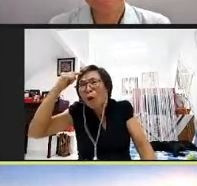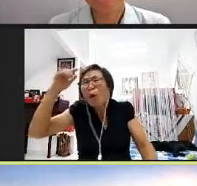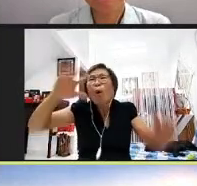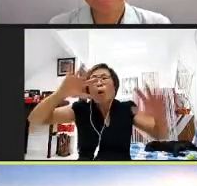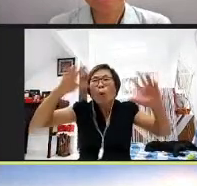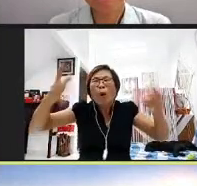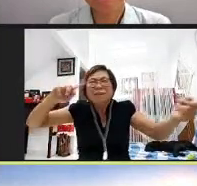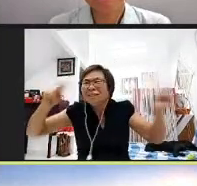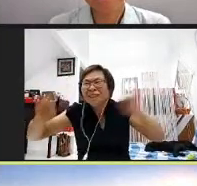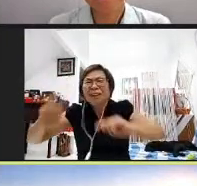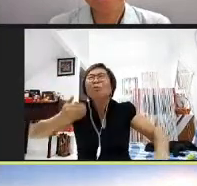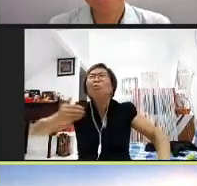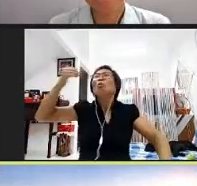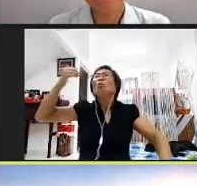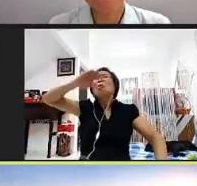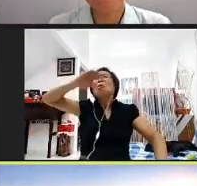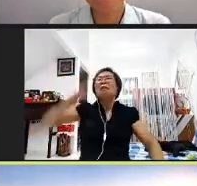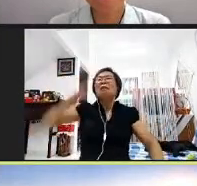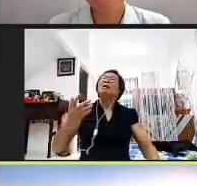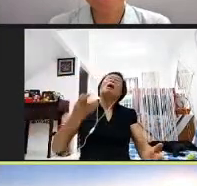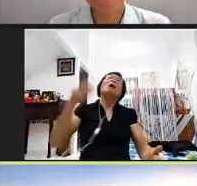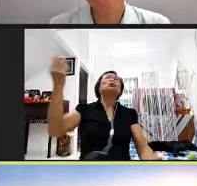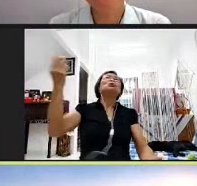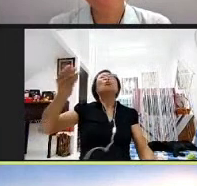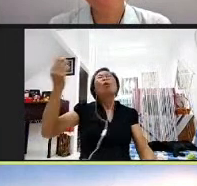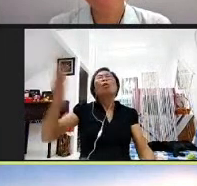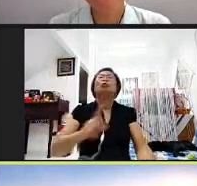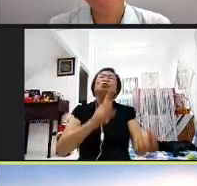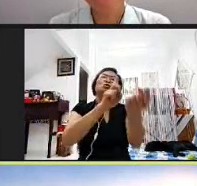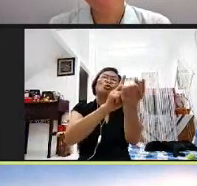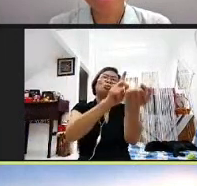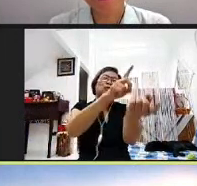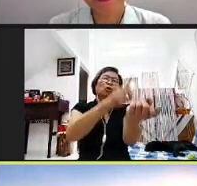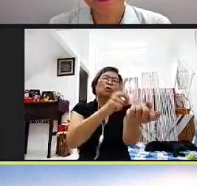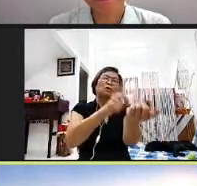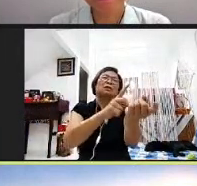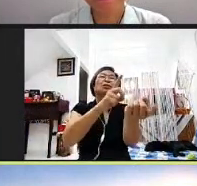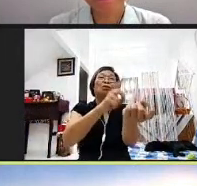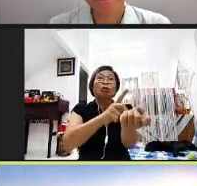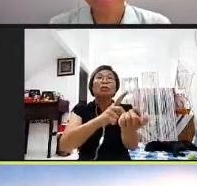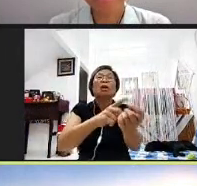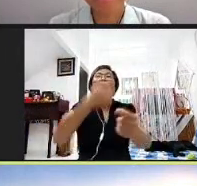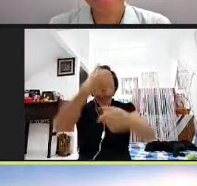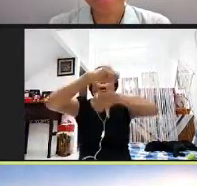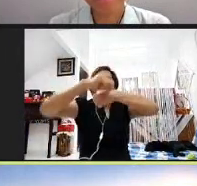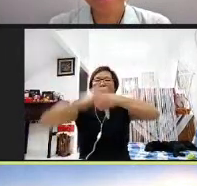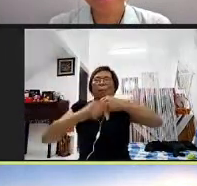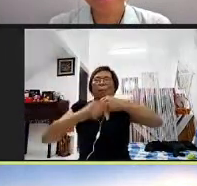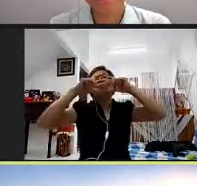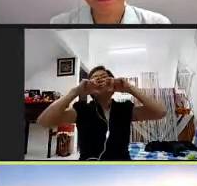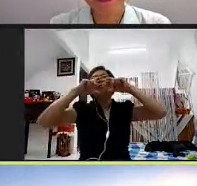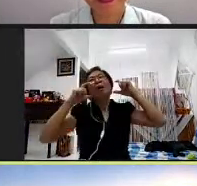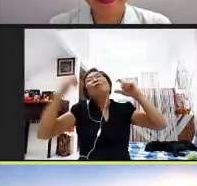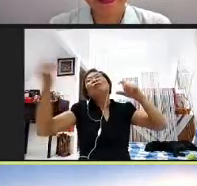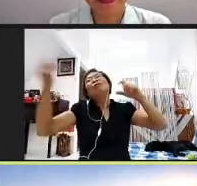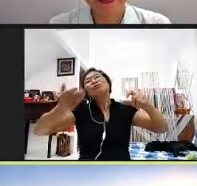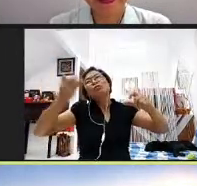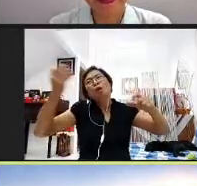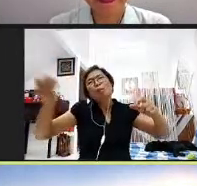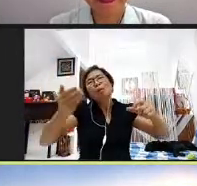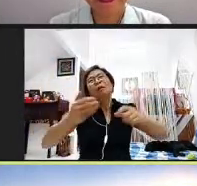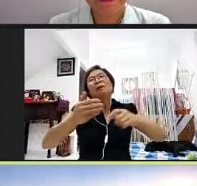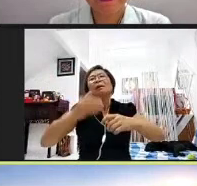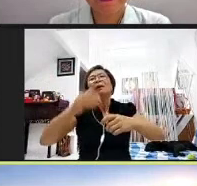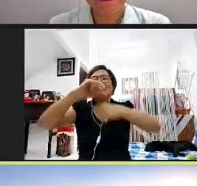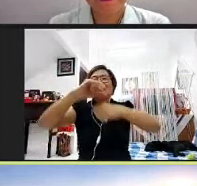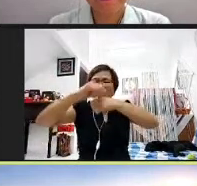you probably only see doctor in the operation theater will wear mask. Out of that, when we do procedure, we wear mask.